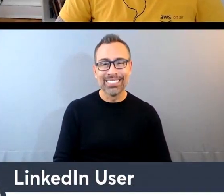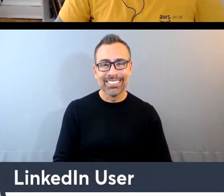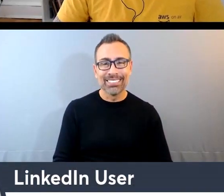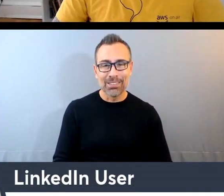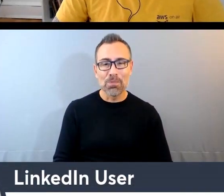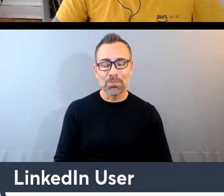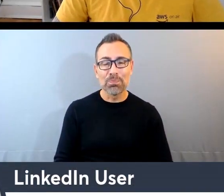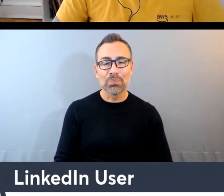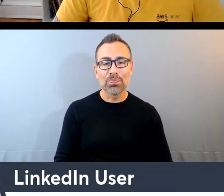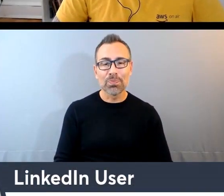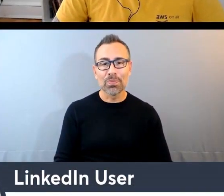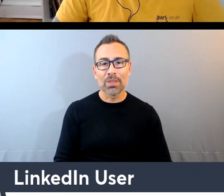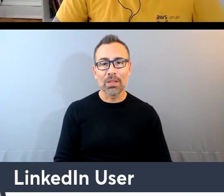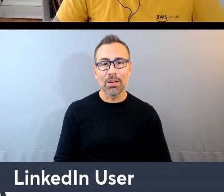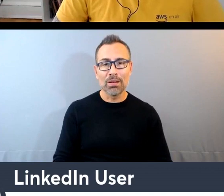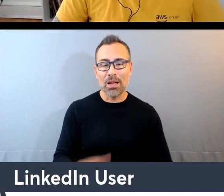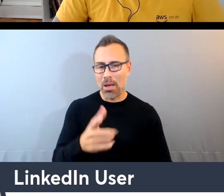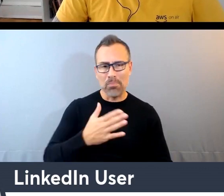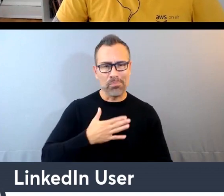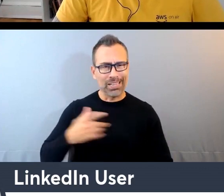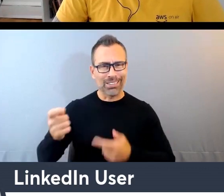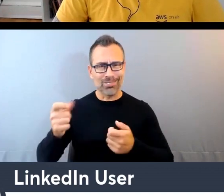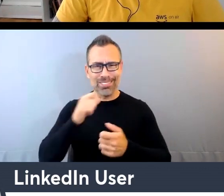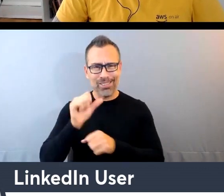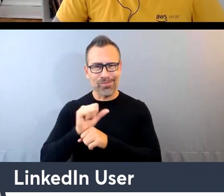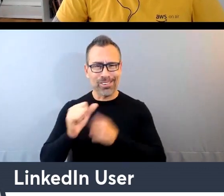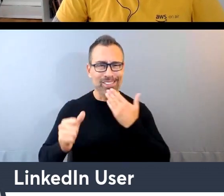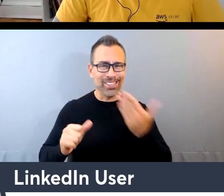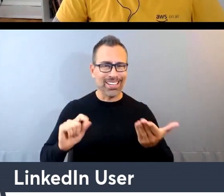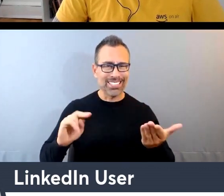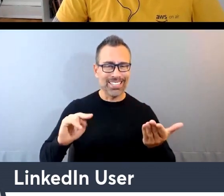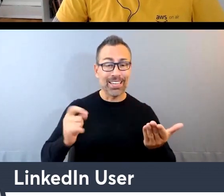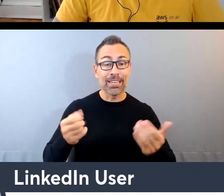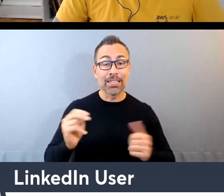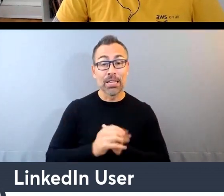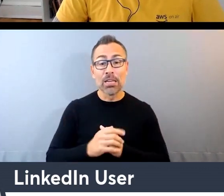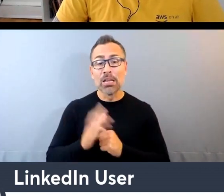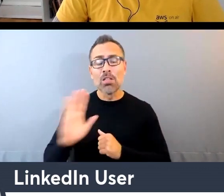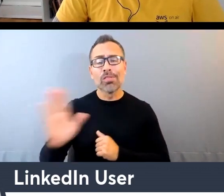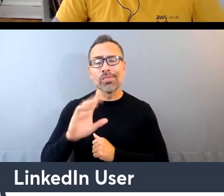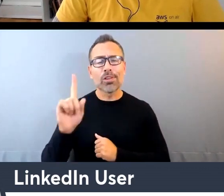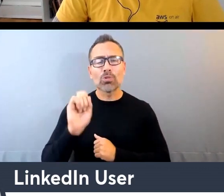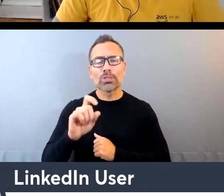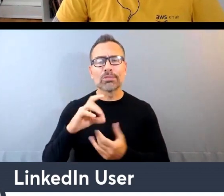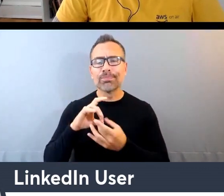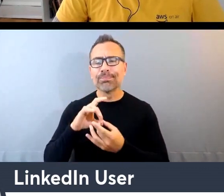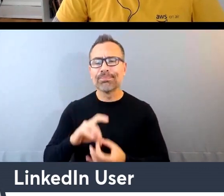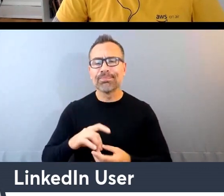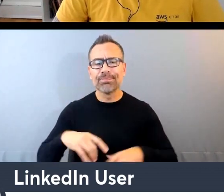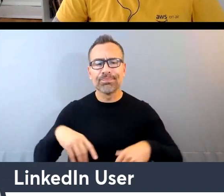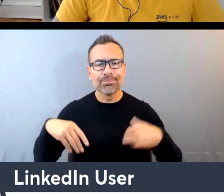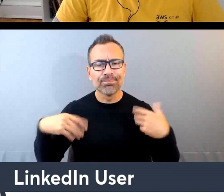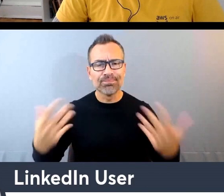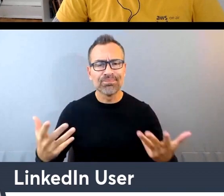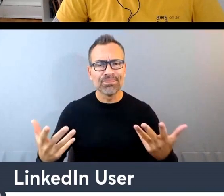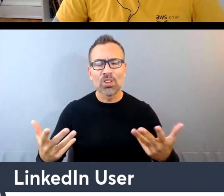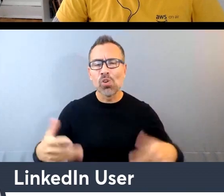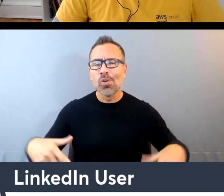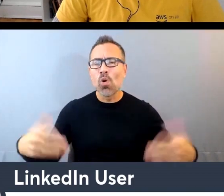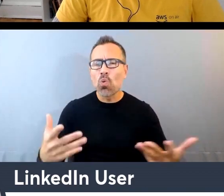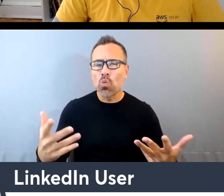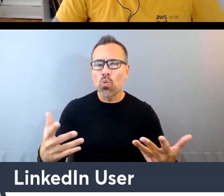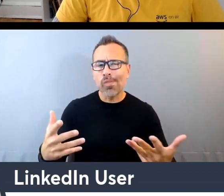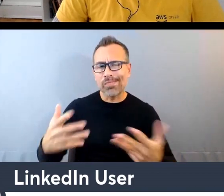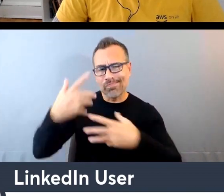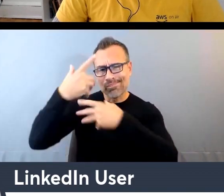Great. My controls are all wonky today. So basically, it looks like their question is around what Trusted Advisor